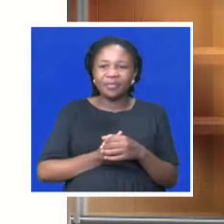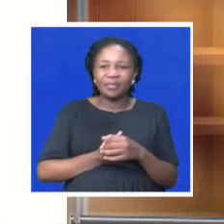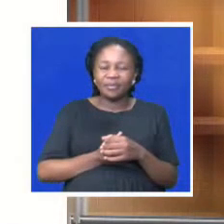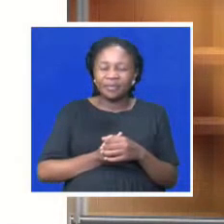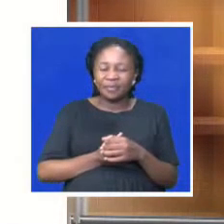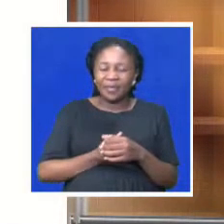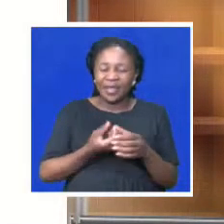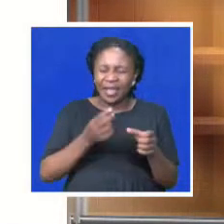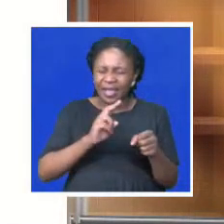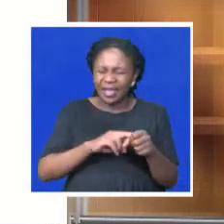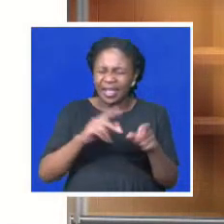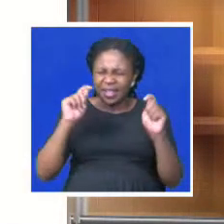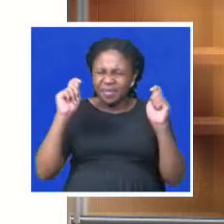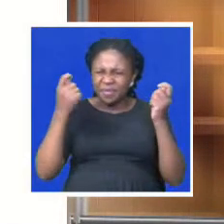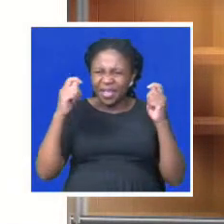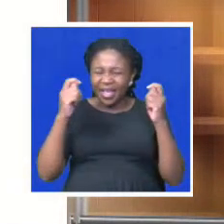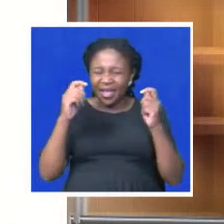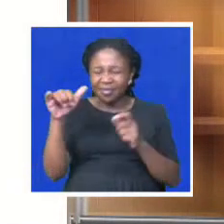for verbs.